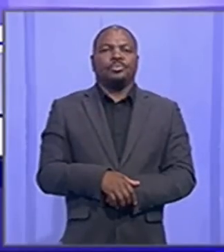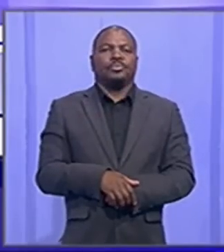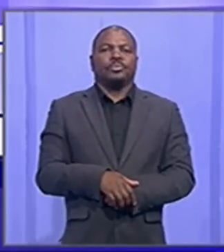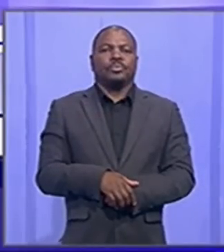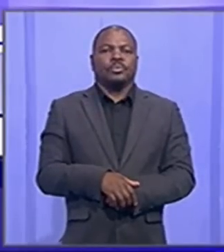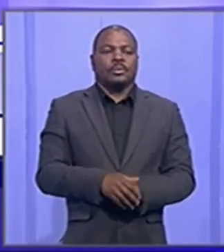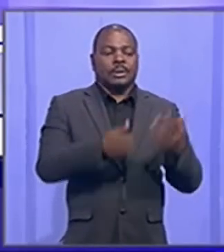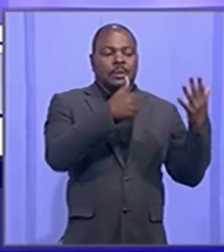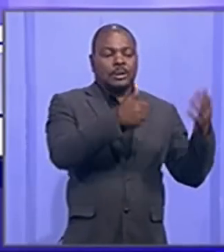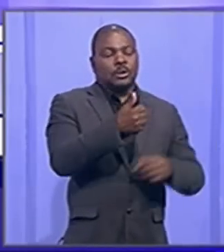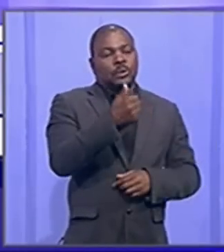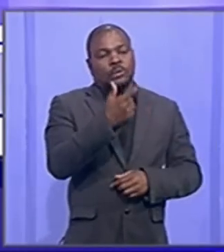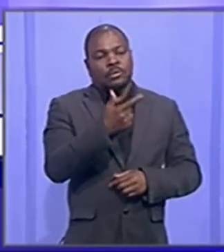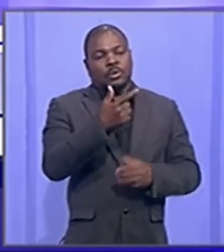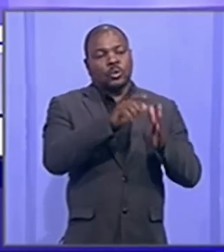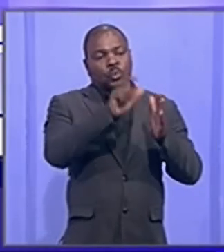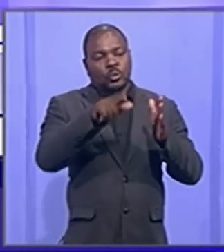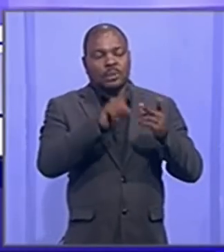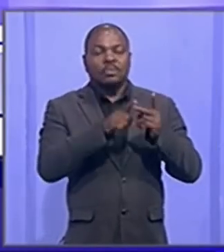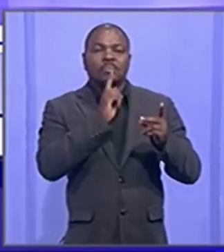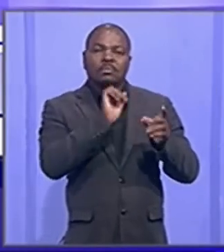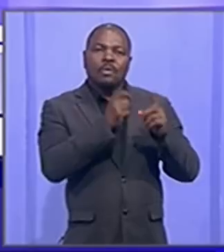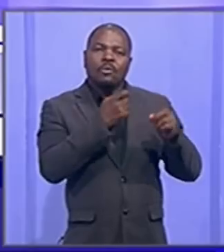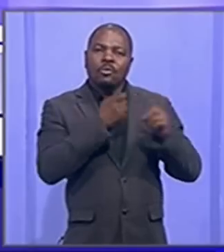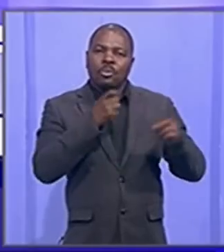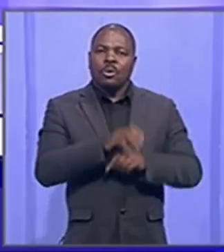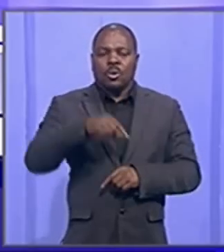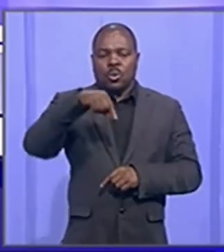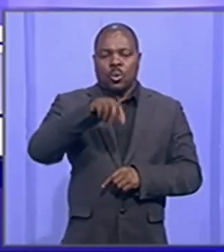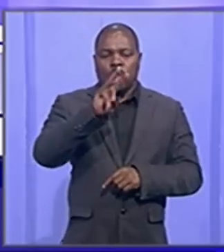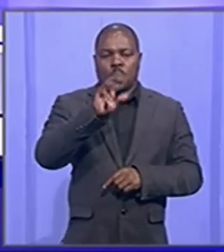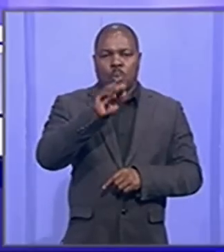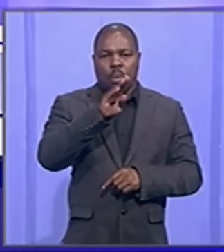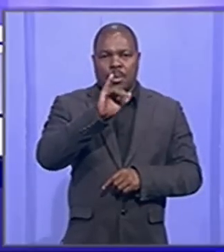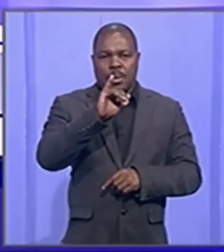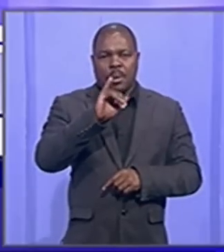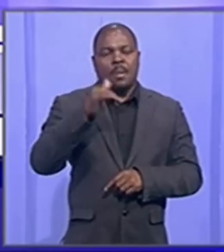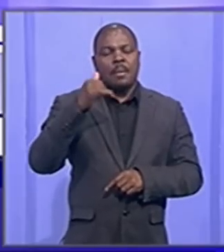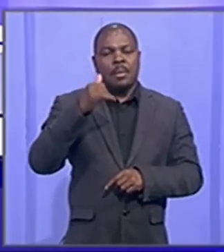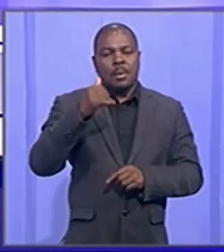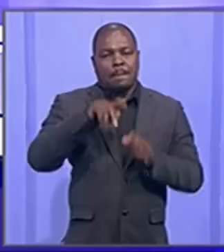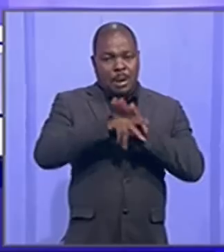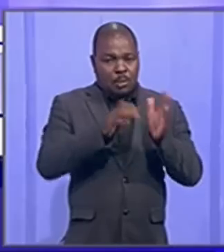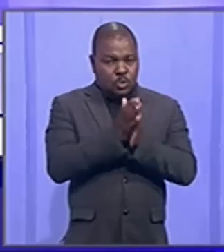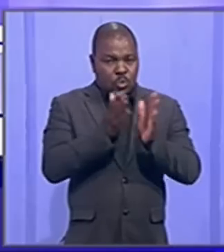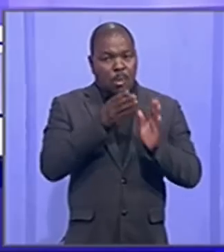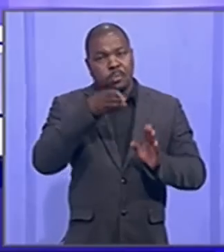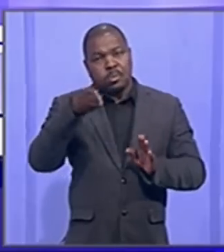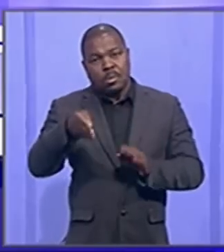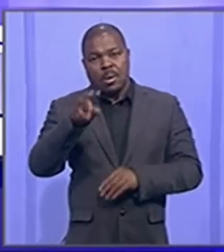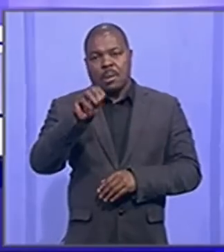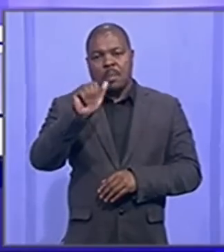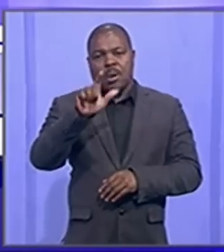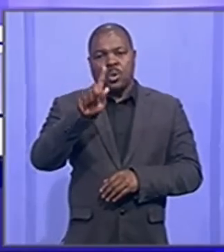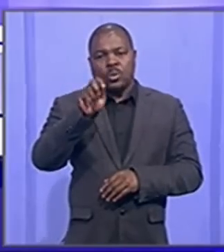Barutwana ba masometshela šupa le barutiši ba bona go tšwa sekolong sa primary sa Qwabi ka masepaleng wa Maluti a Phofung bao ba go ba šaretšwe mmileng wa lephefo